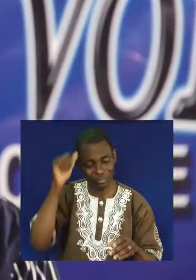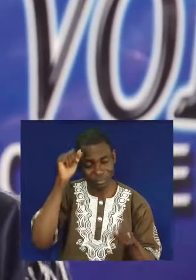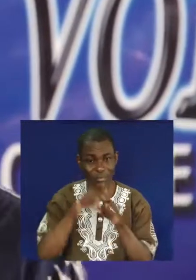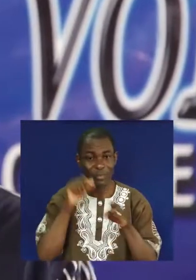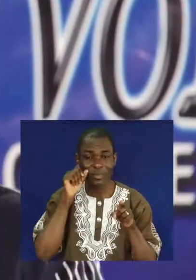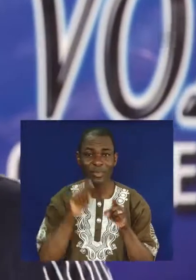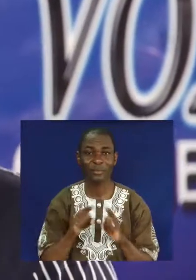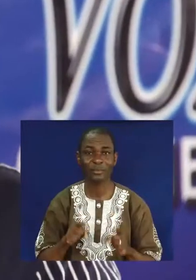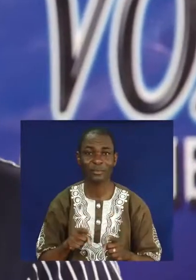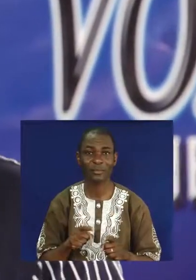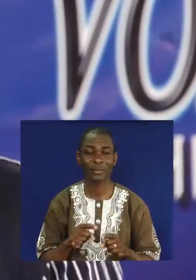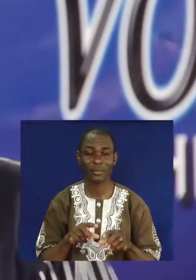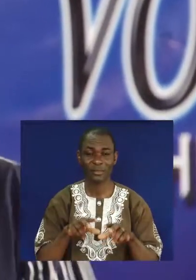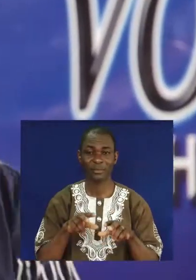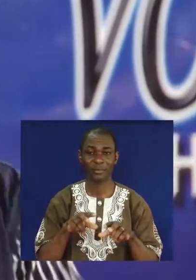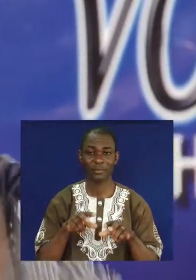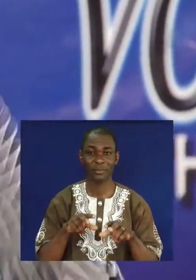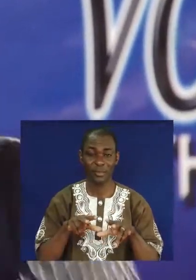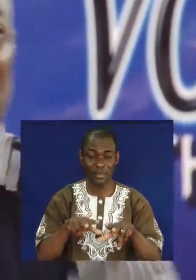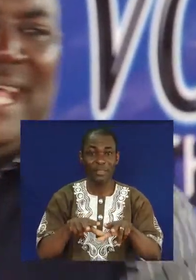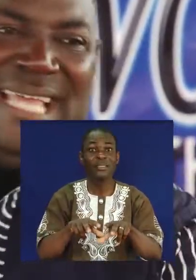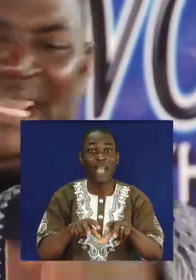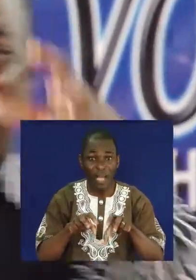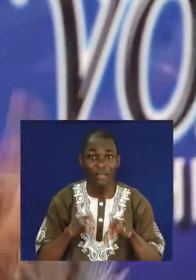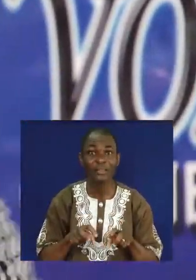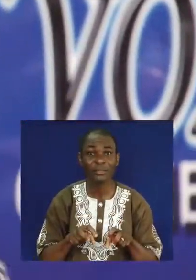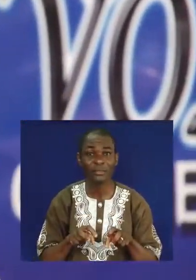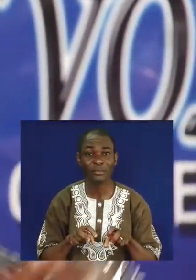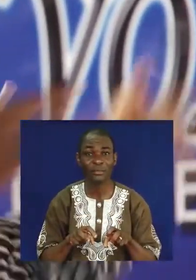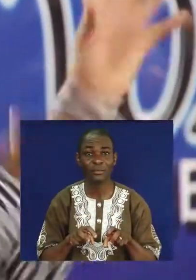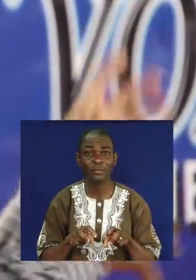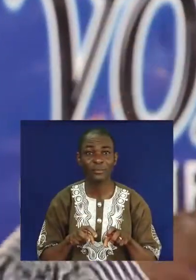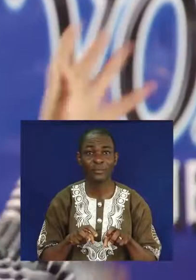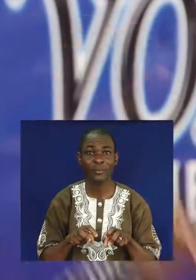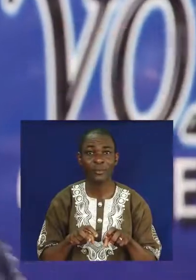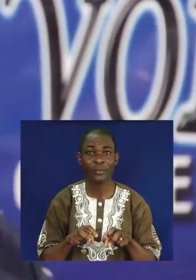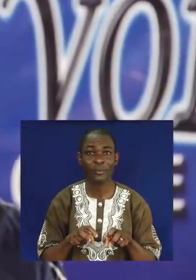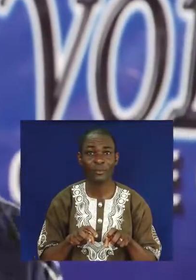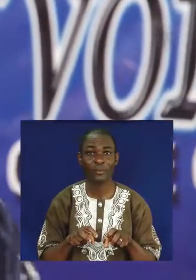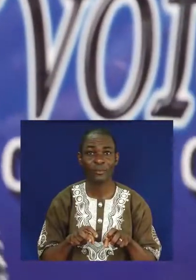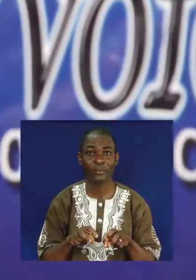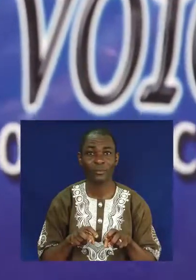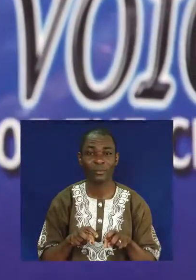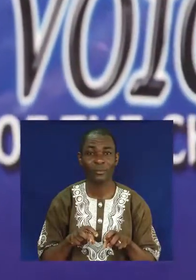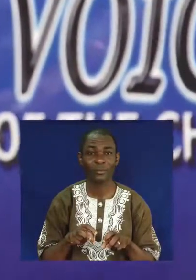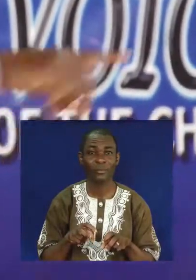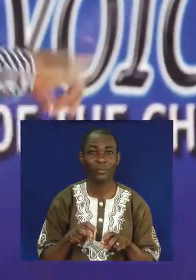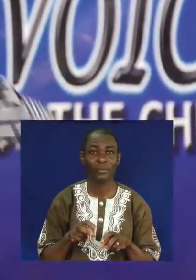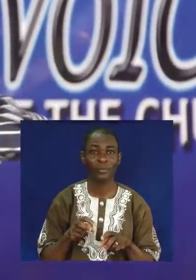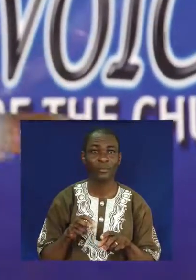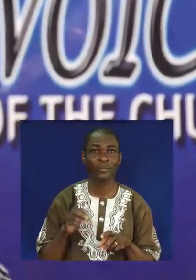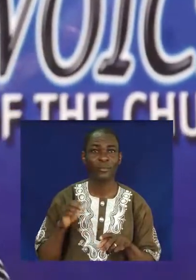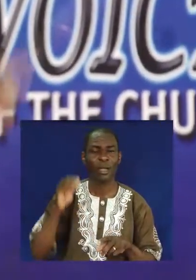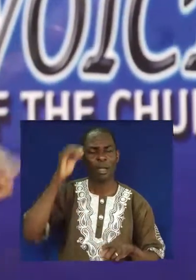word ne sika na ko to Germany e bra bi so na yasan so re say Germany fo e mo ye besia wa o sika no ade ko to